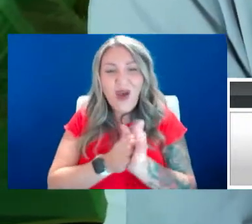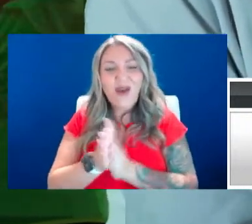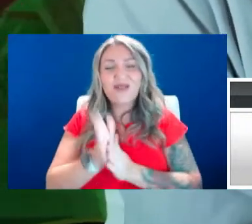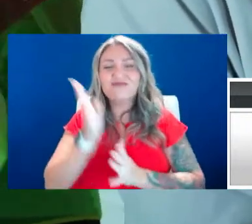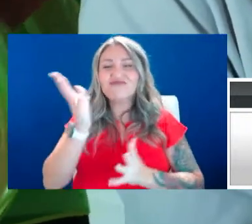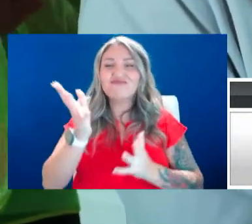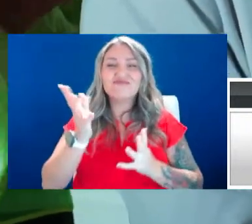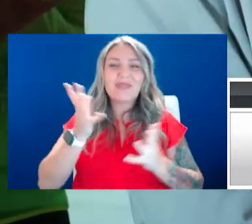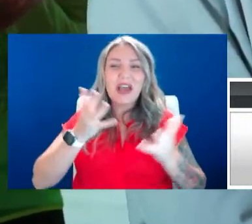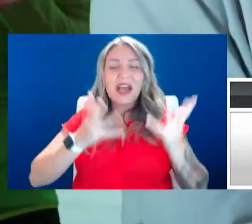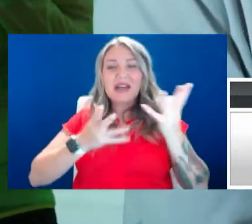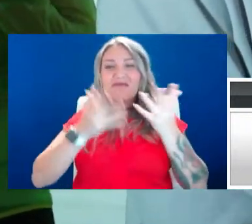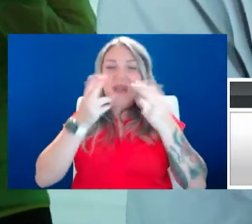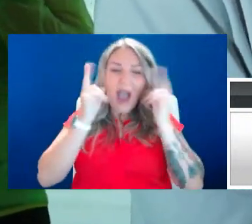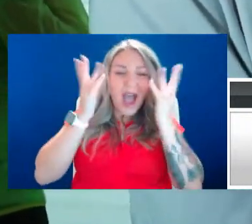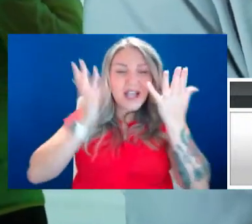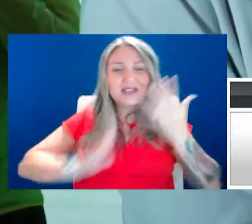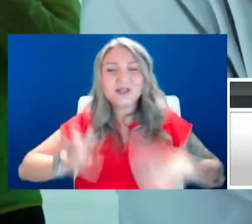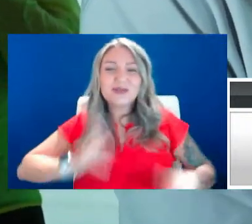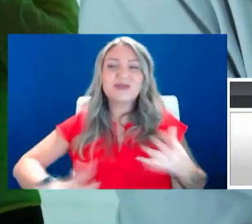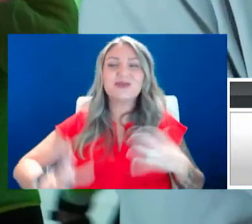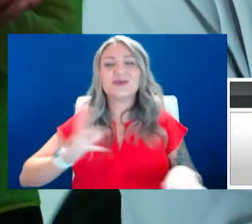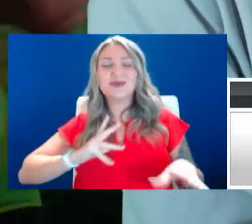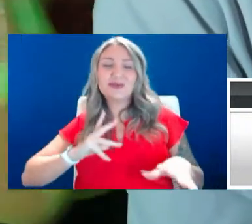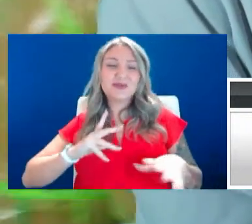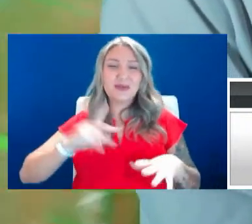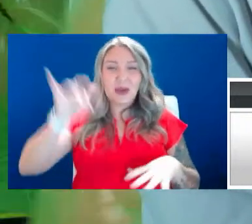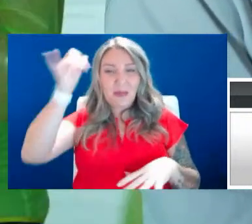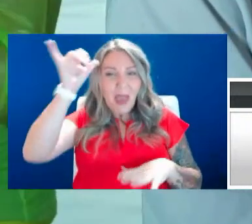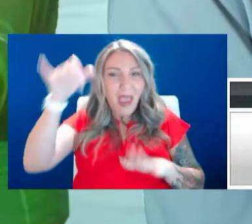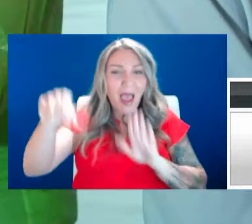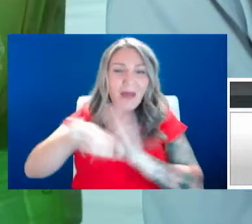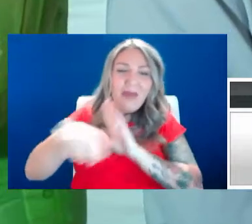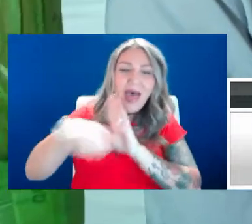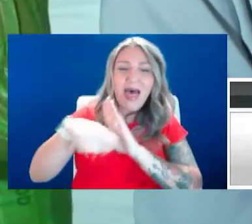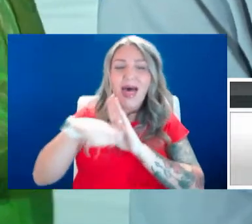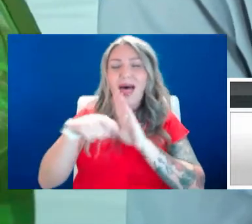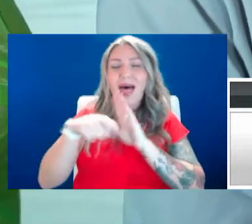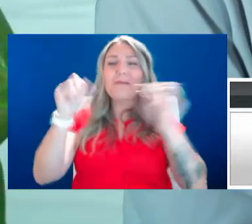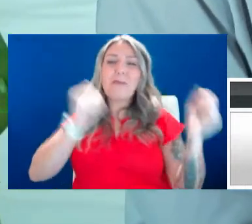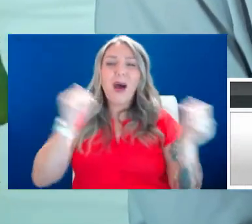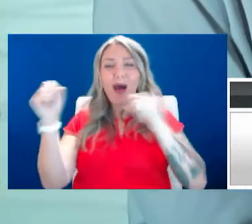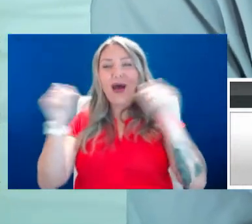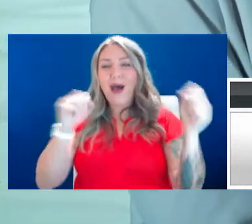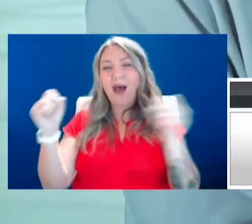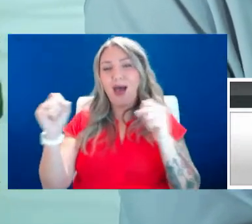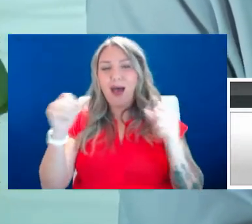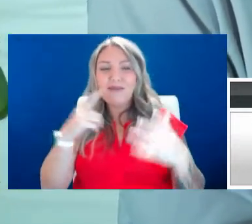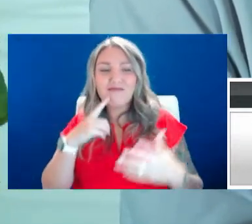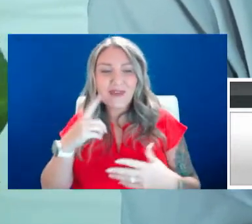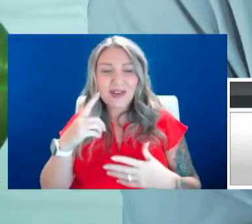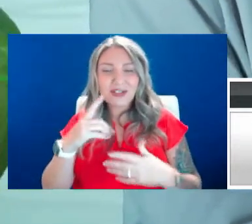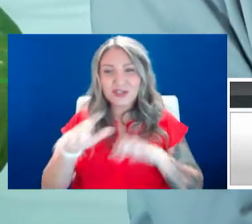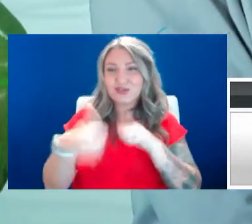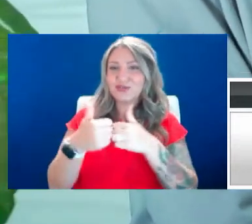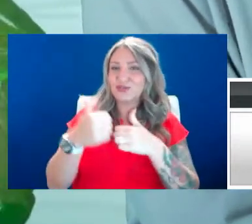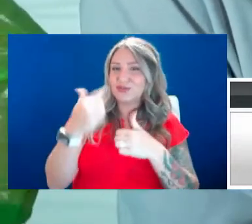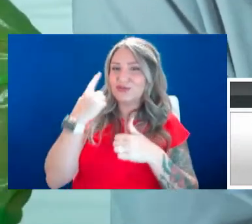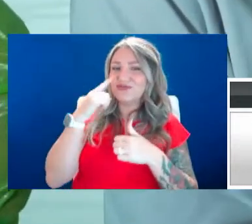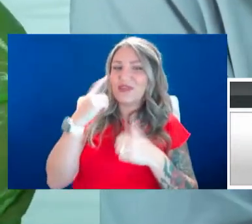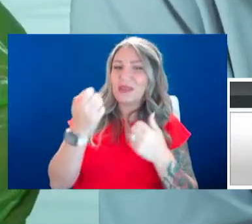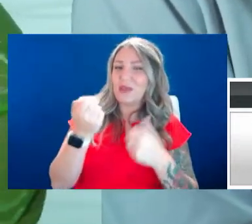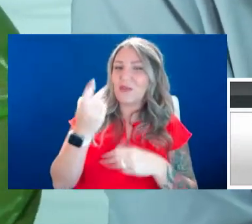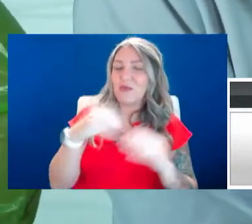on, cowbells, pom-poms, costumes, to make what is challenging a little bit more tolerable. Nothing